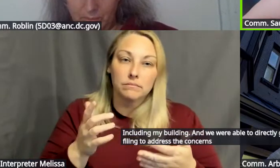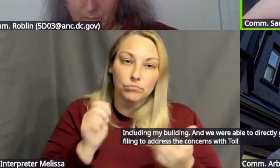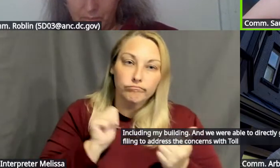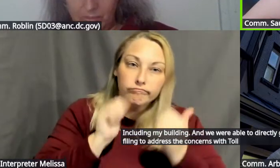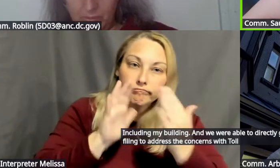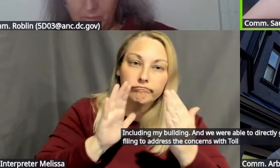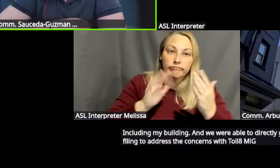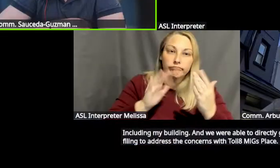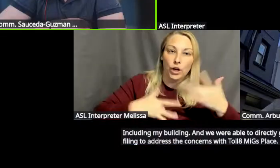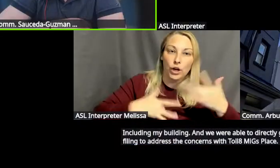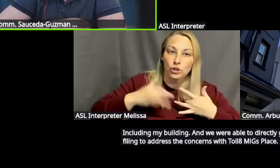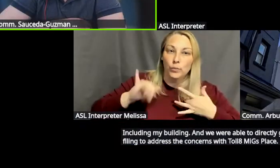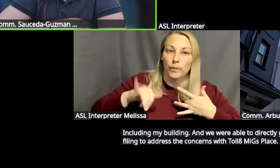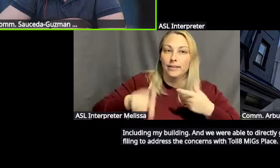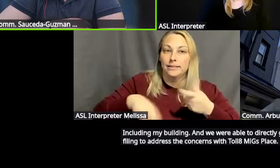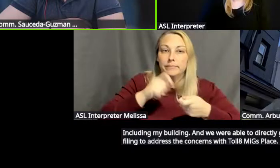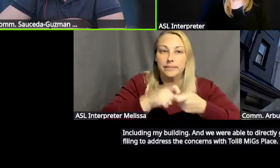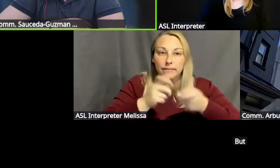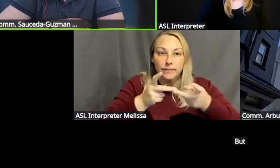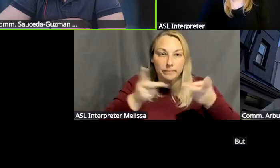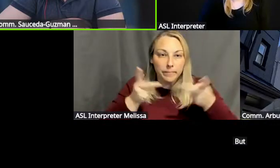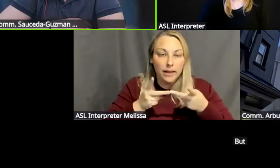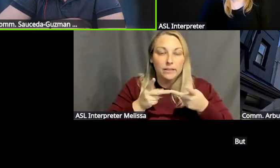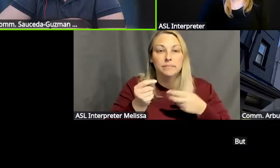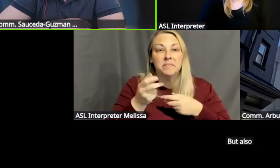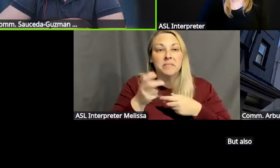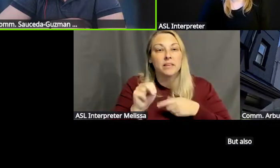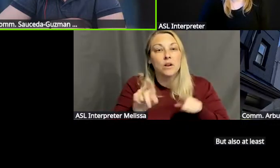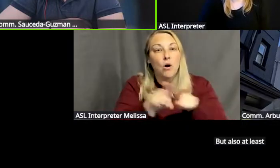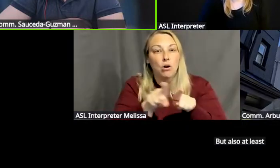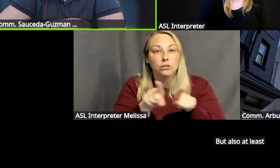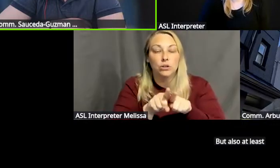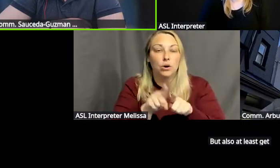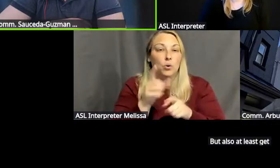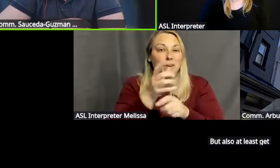Place, but also at least get some of those